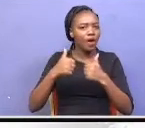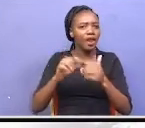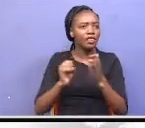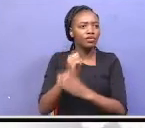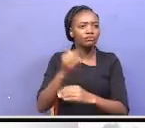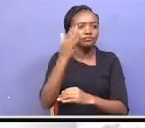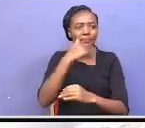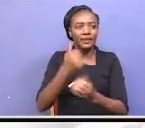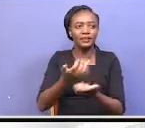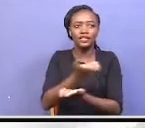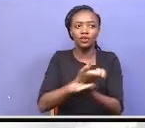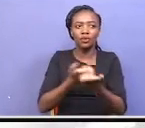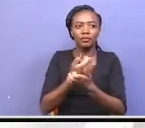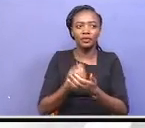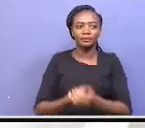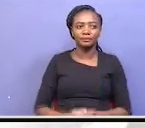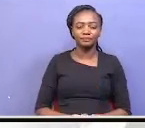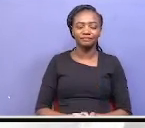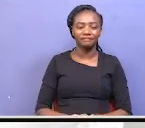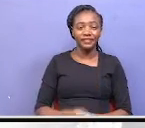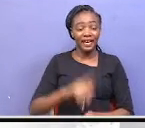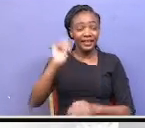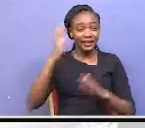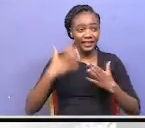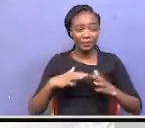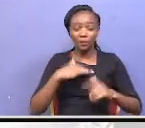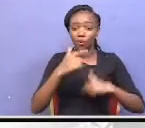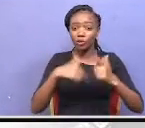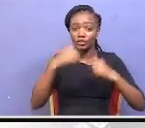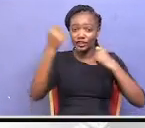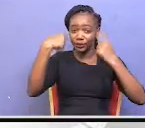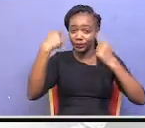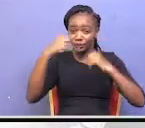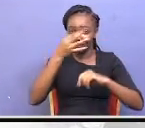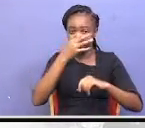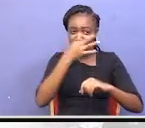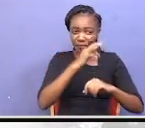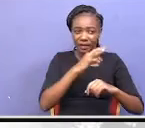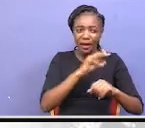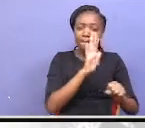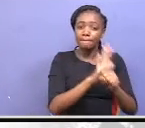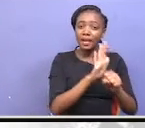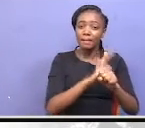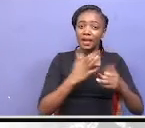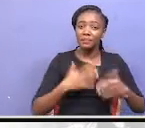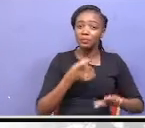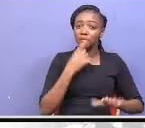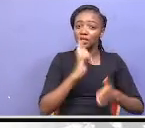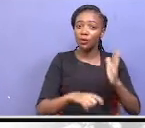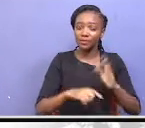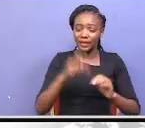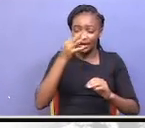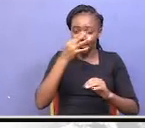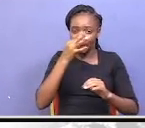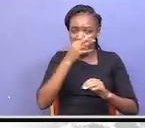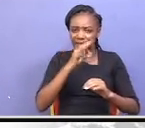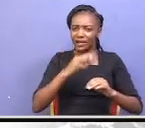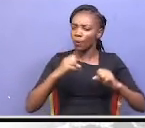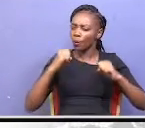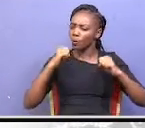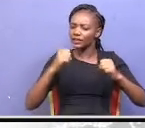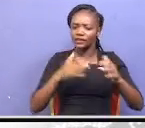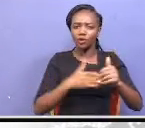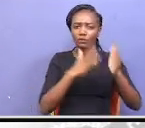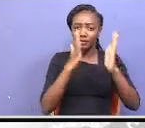wakiendelea kumuomboleza rais wa tatu wa taifa hili hayati mzee Kibaki, wengi wameendelea kumtaja kama shujaa, na wengi wa